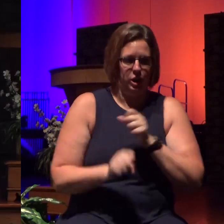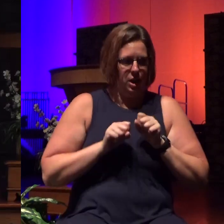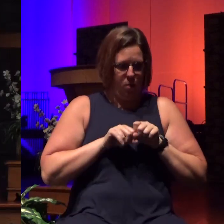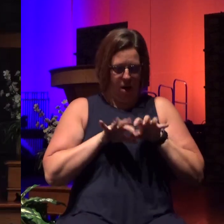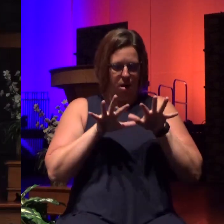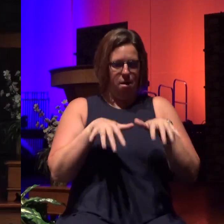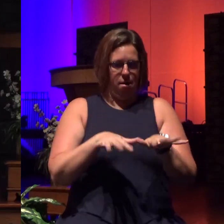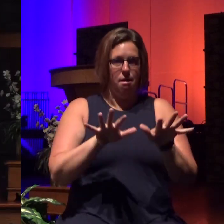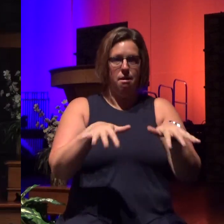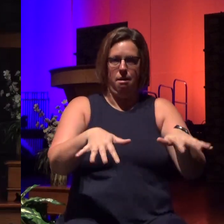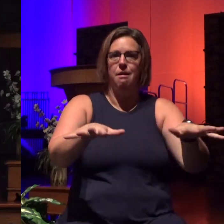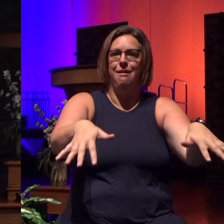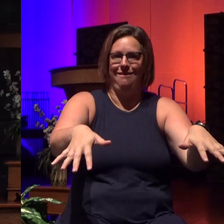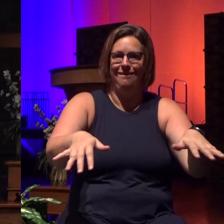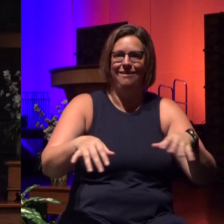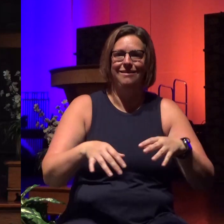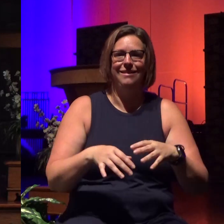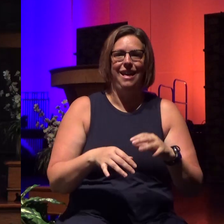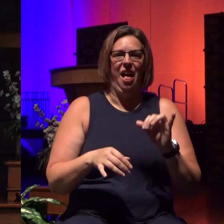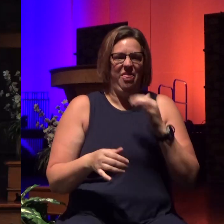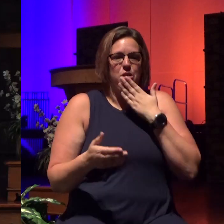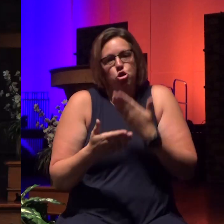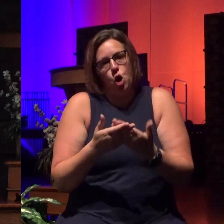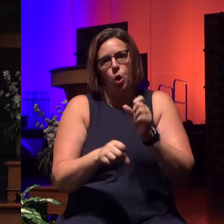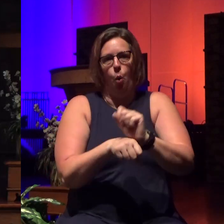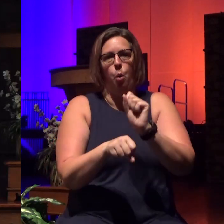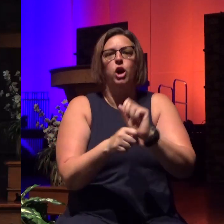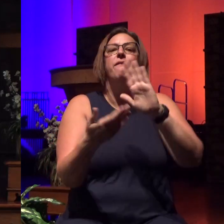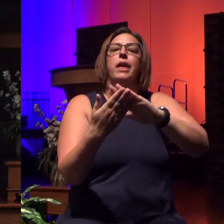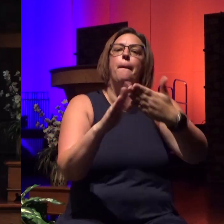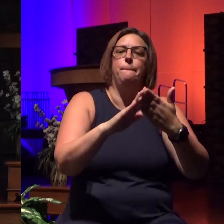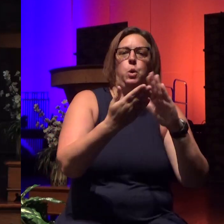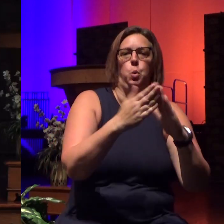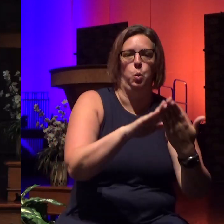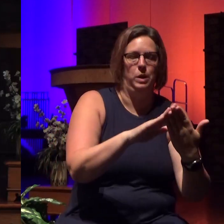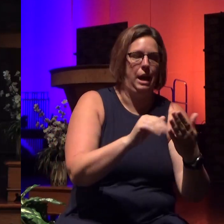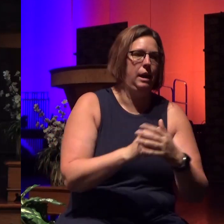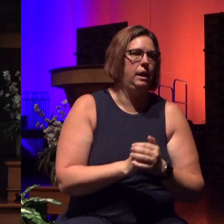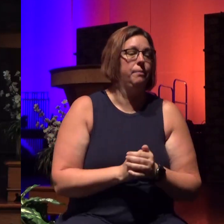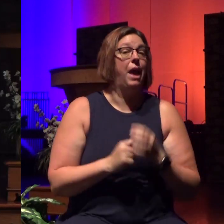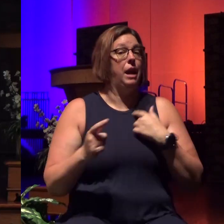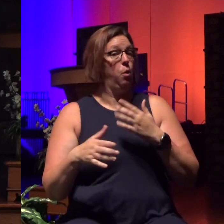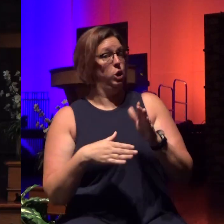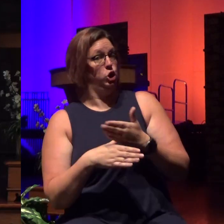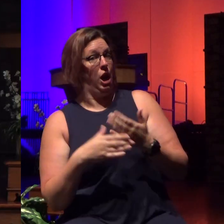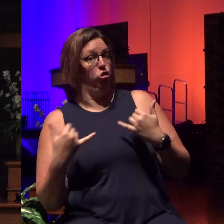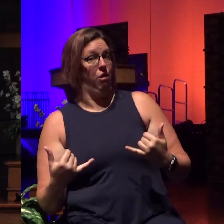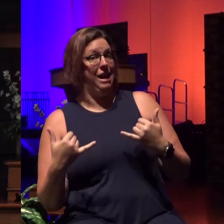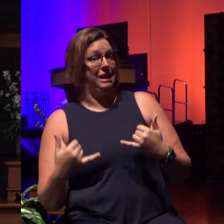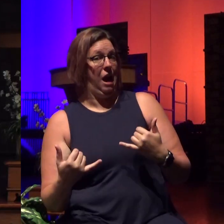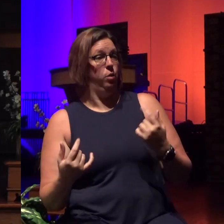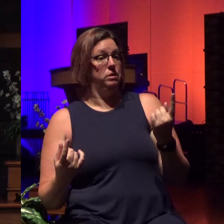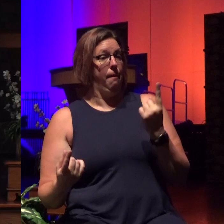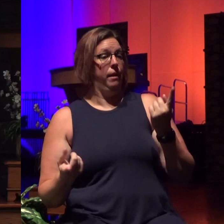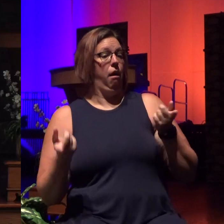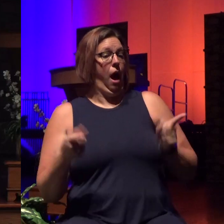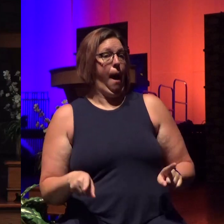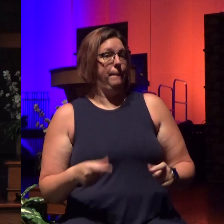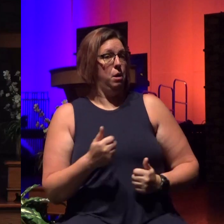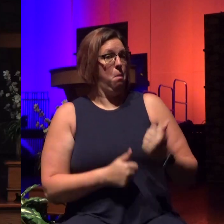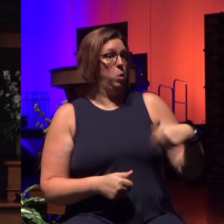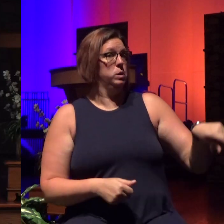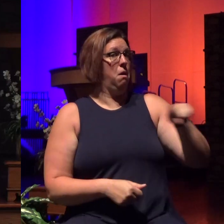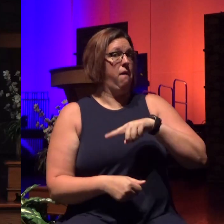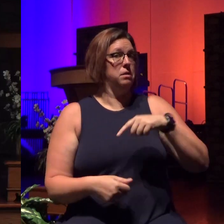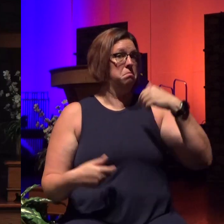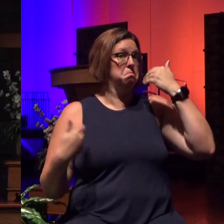good work that the community is doing. And I want to also share that right now there's something really amazing going on that most of us